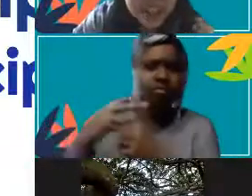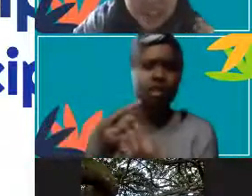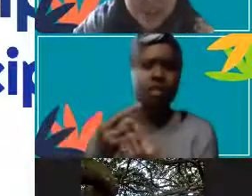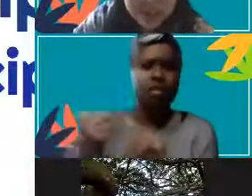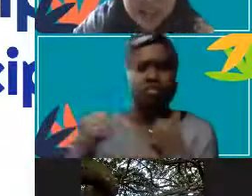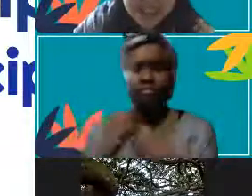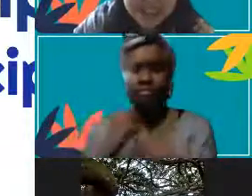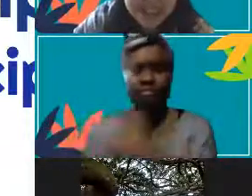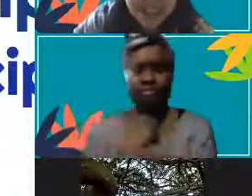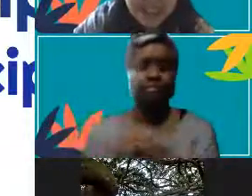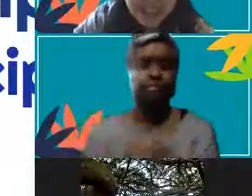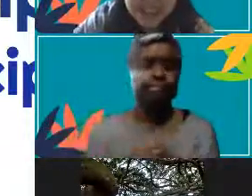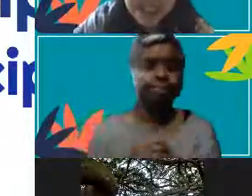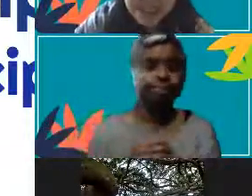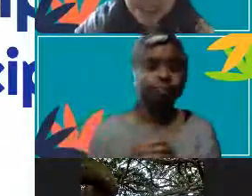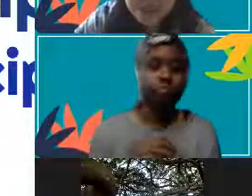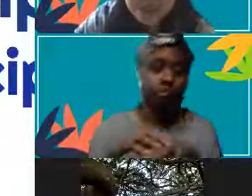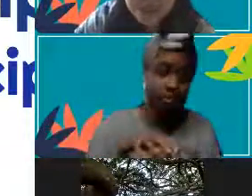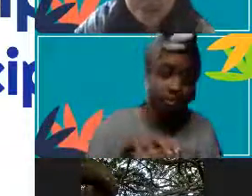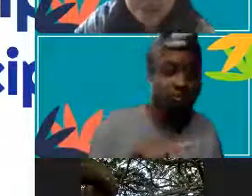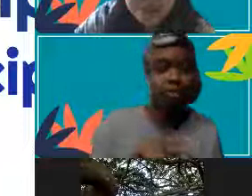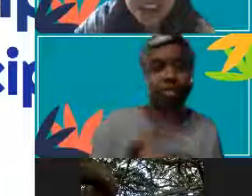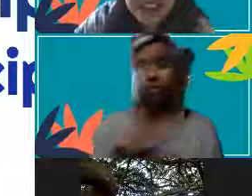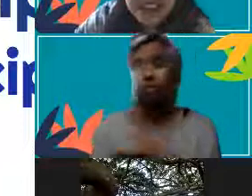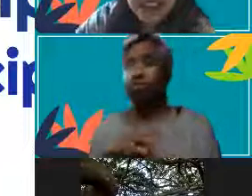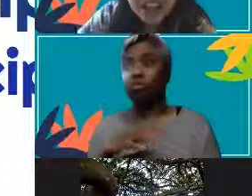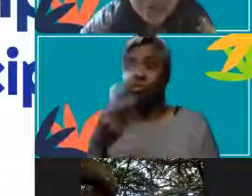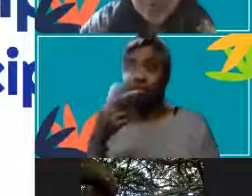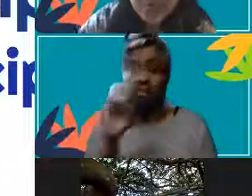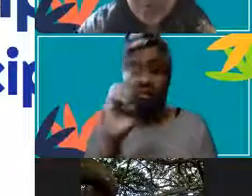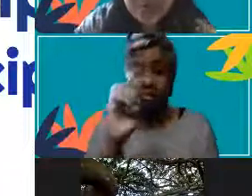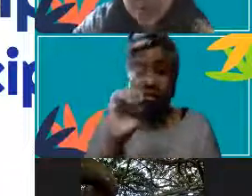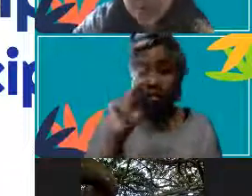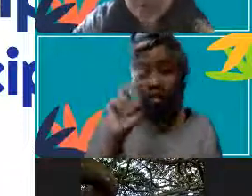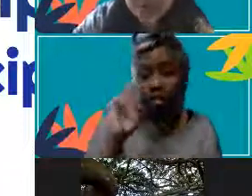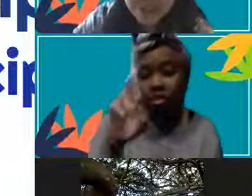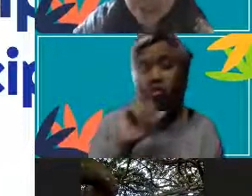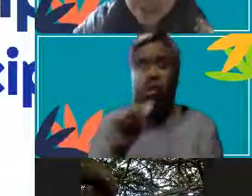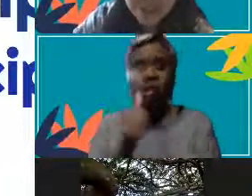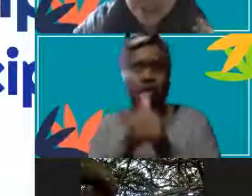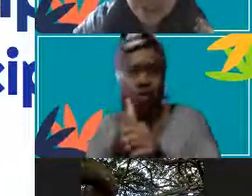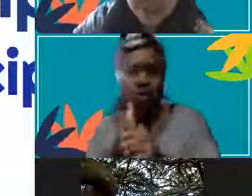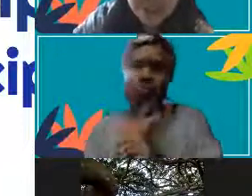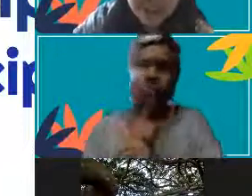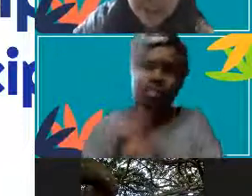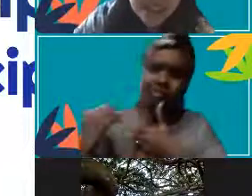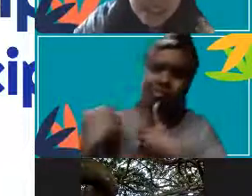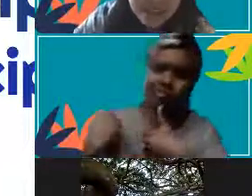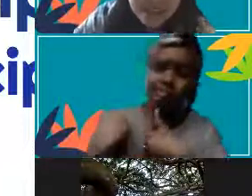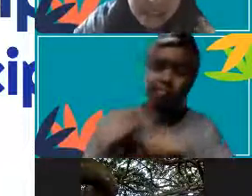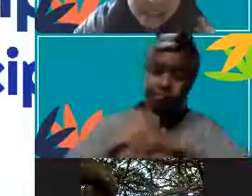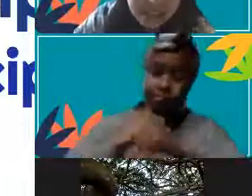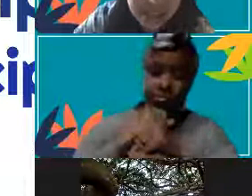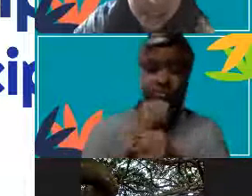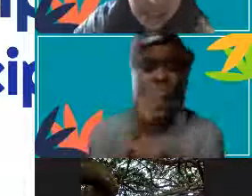and grassroots feminists and gender non-conforming people have real solutions to protect Mother Earth and to stop